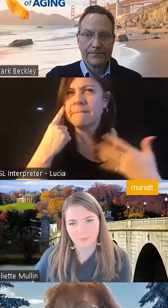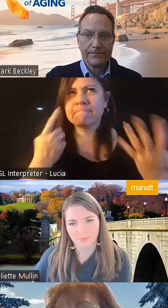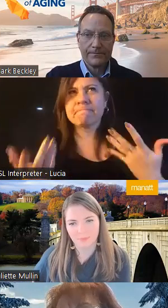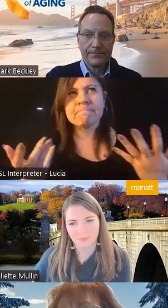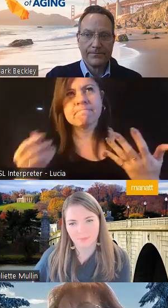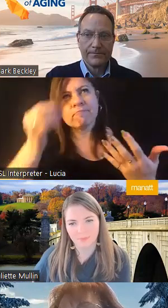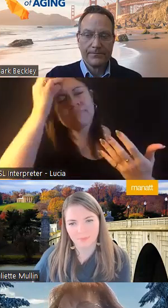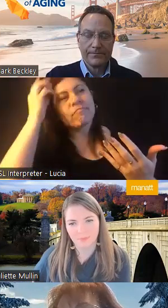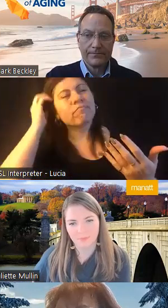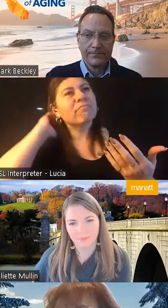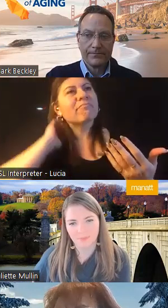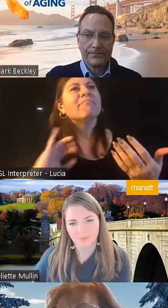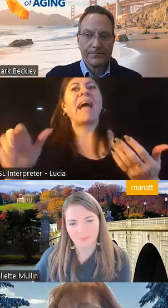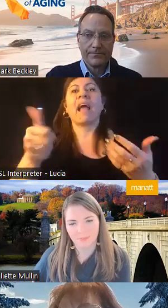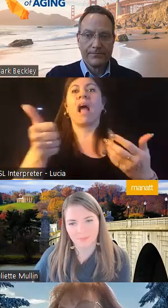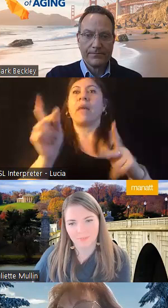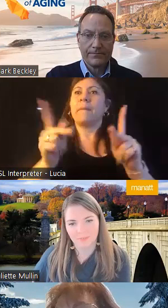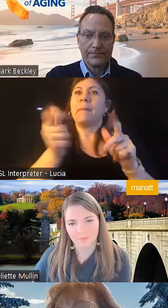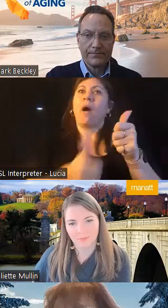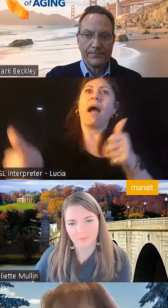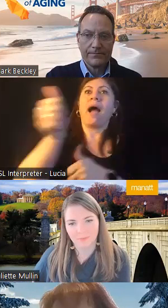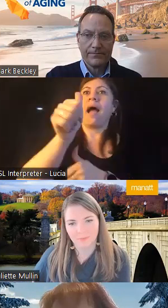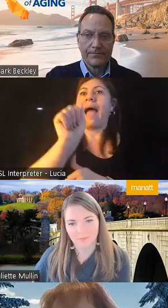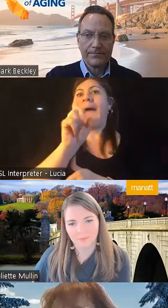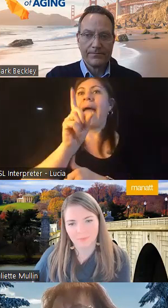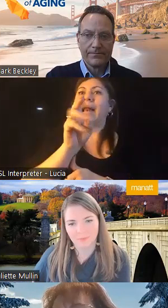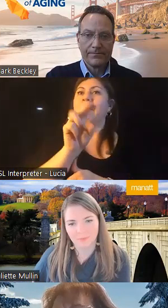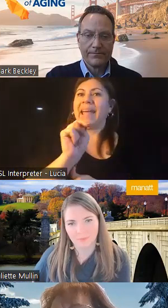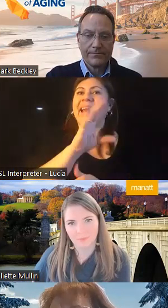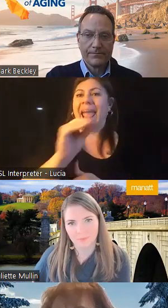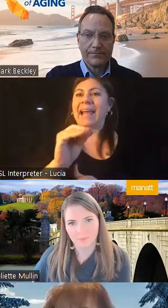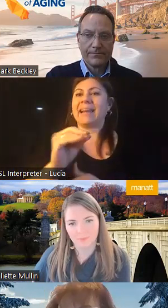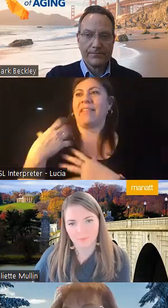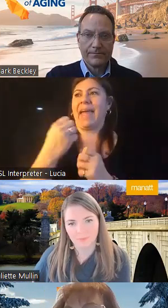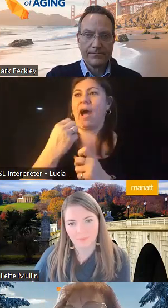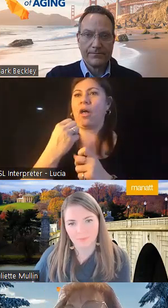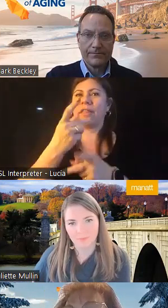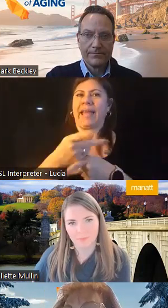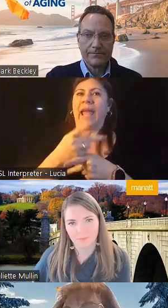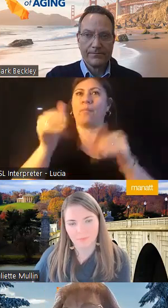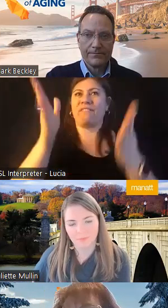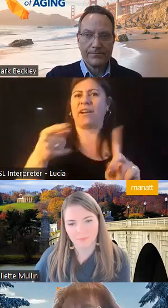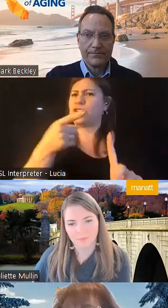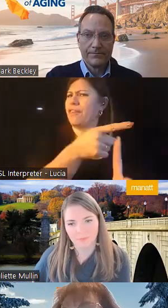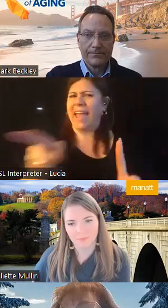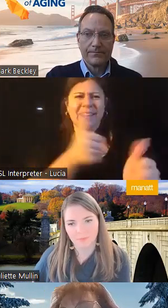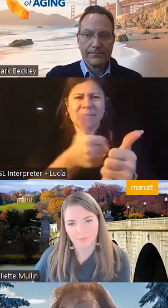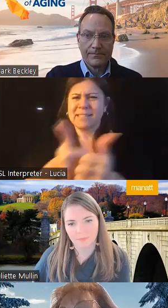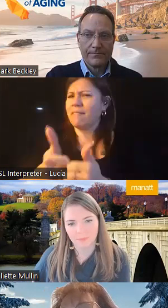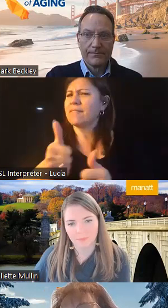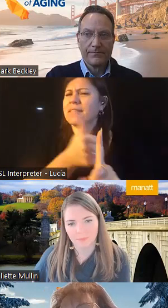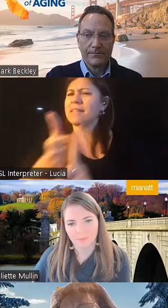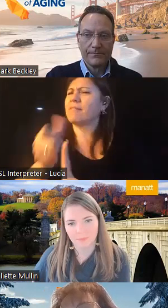the administrators or nursing facility providers are not defining these categories. That's part of what we're going to be discussing,